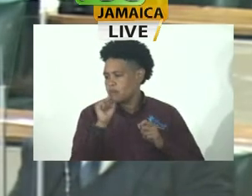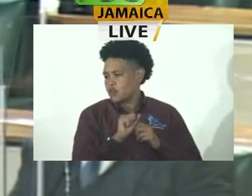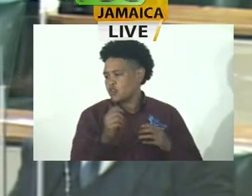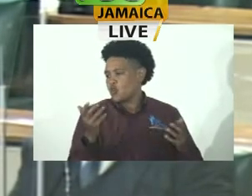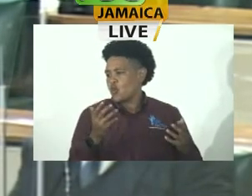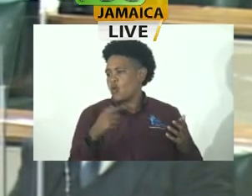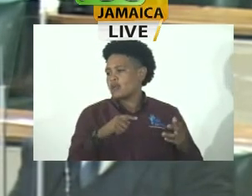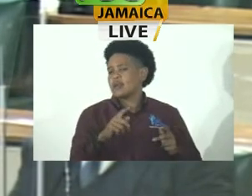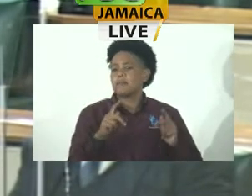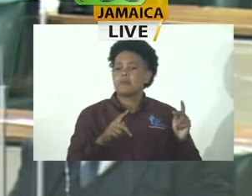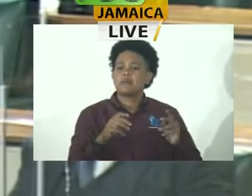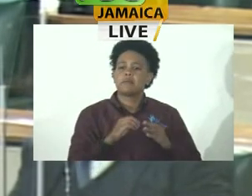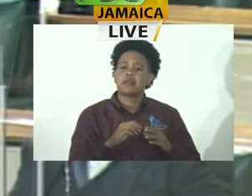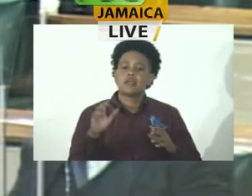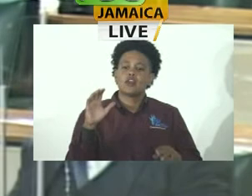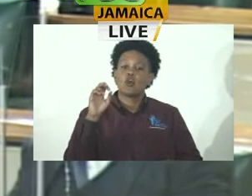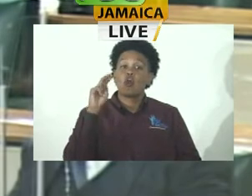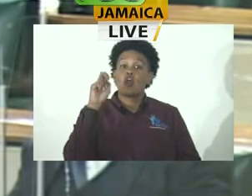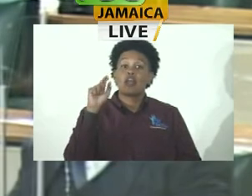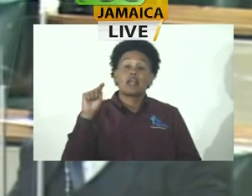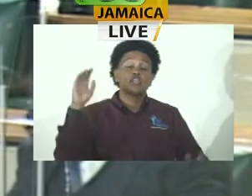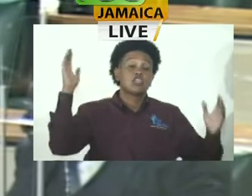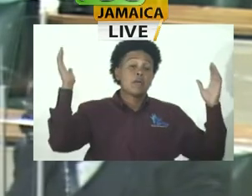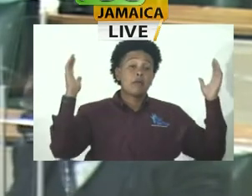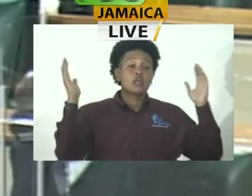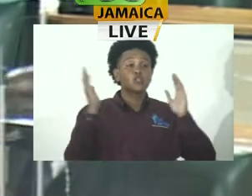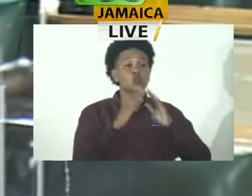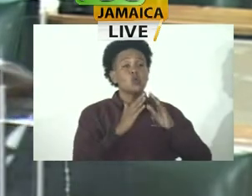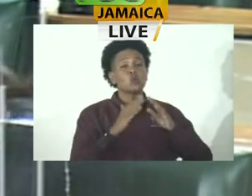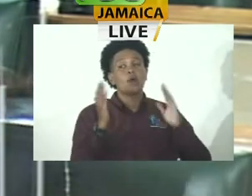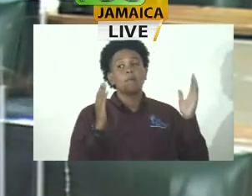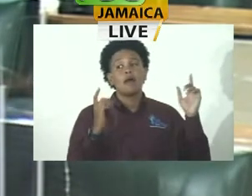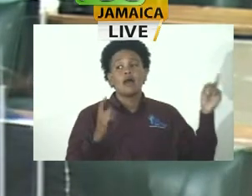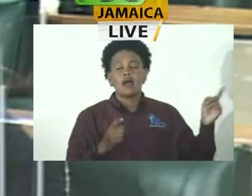that the people in coronation market are